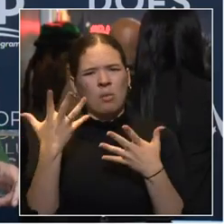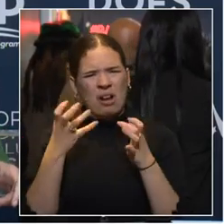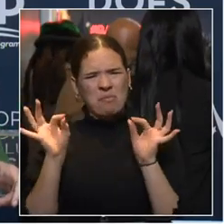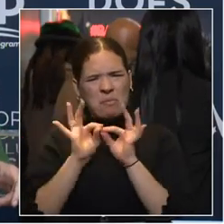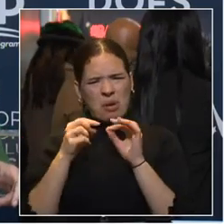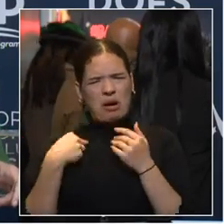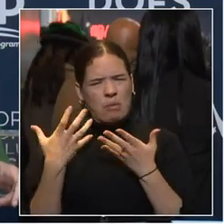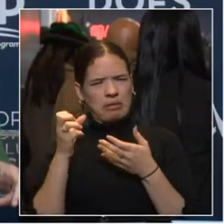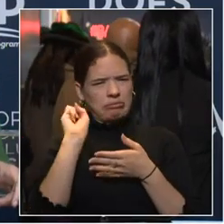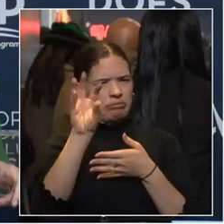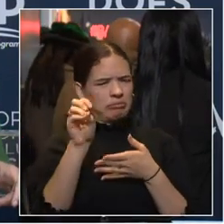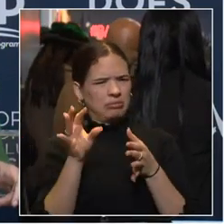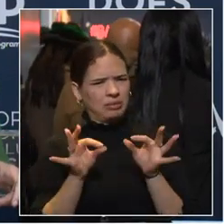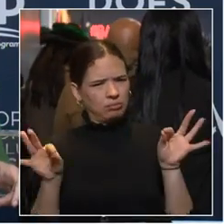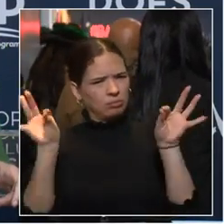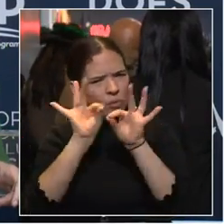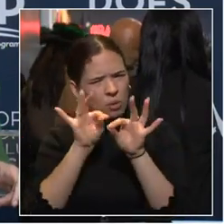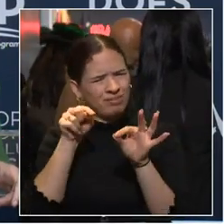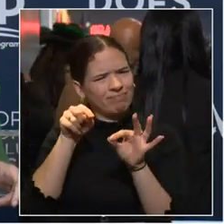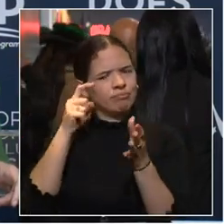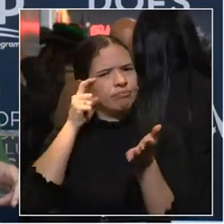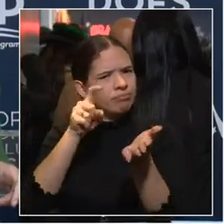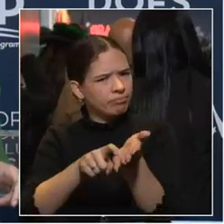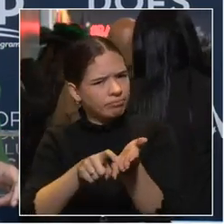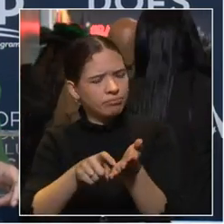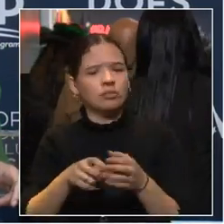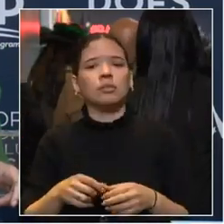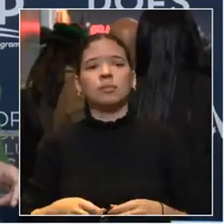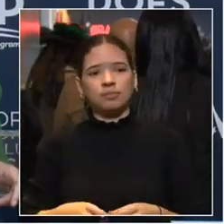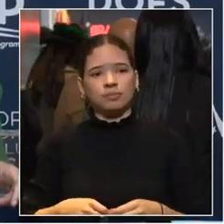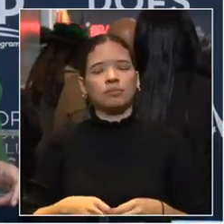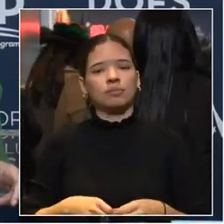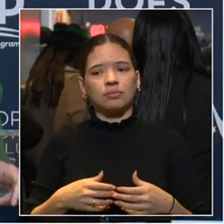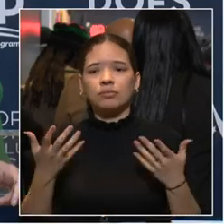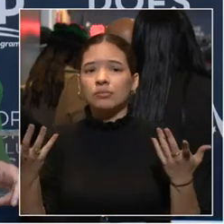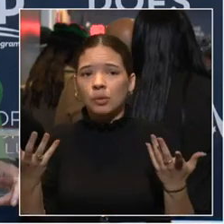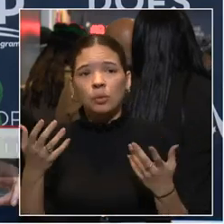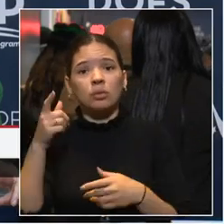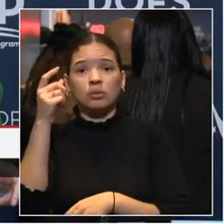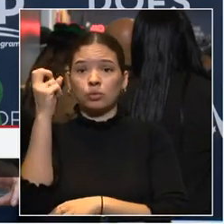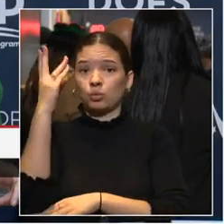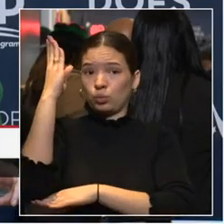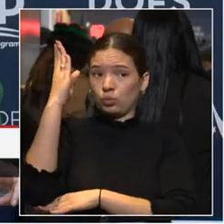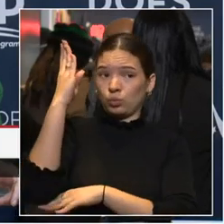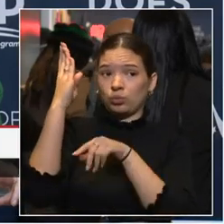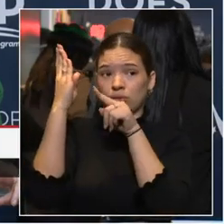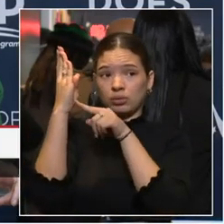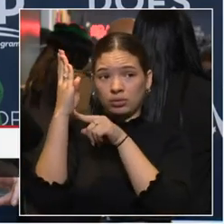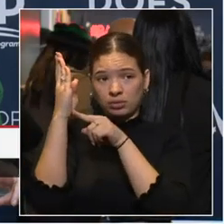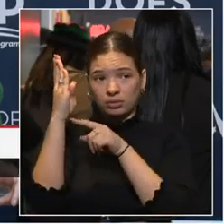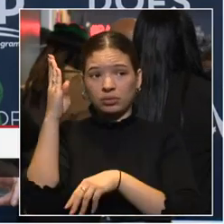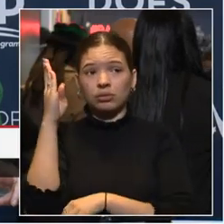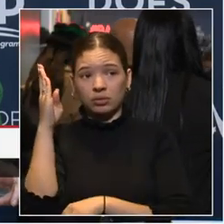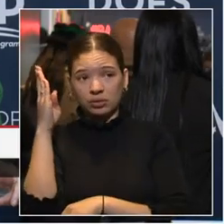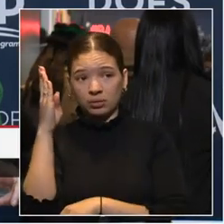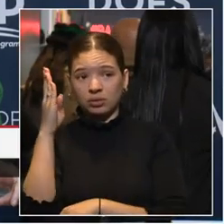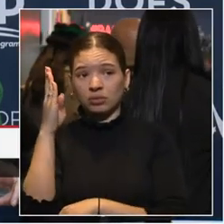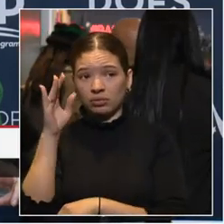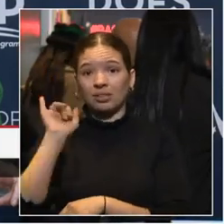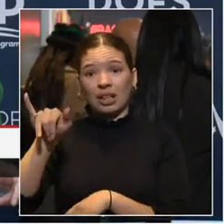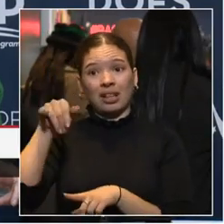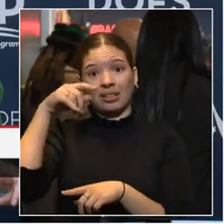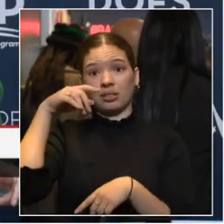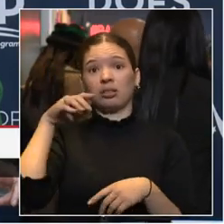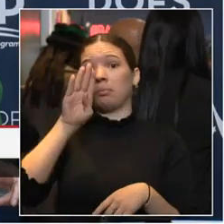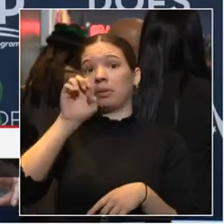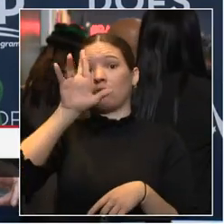highlight. One, today at 12 noon, the Marion Berry Summer Youth Employment Program